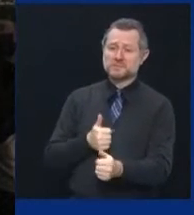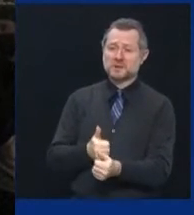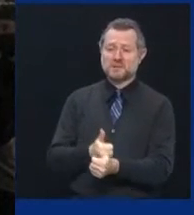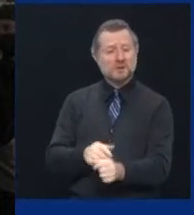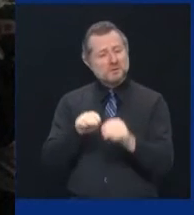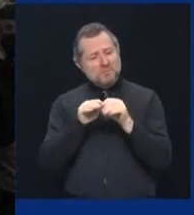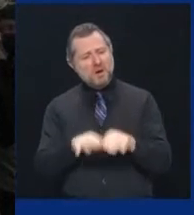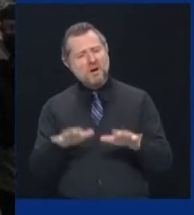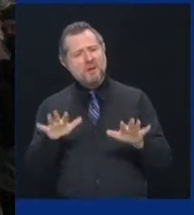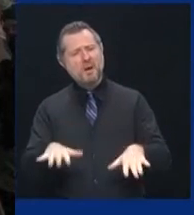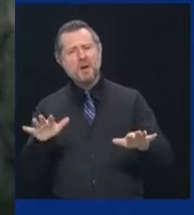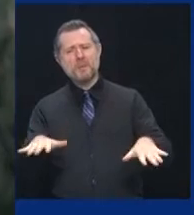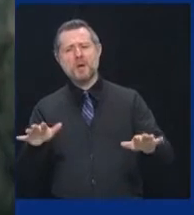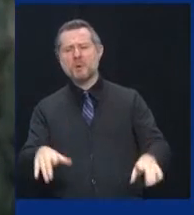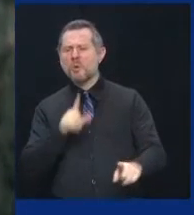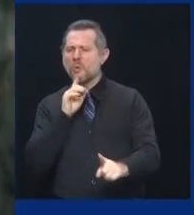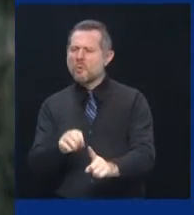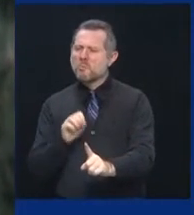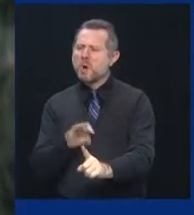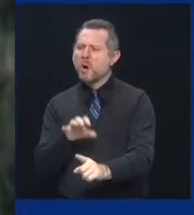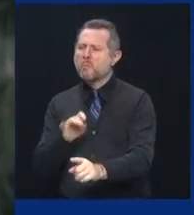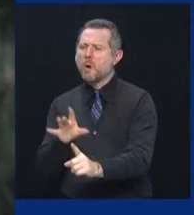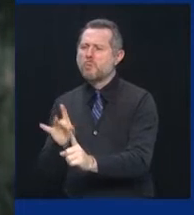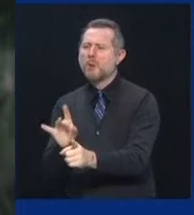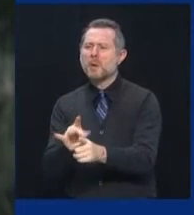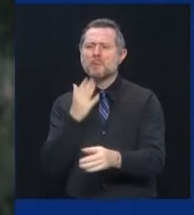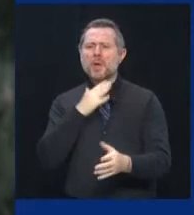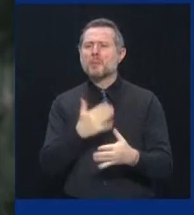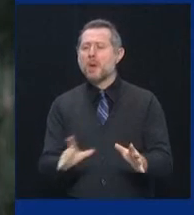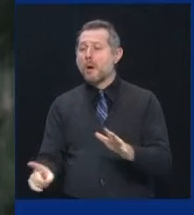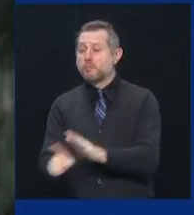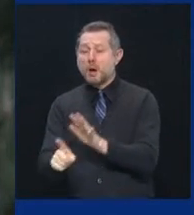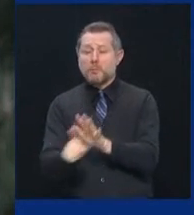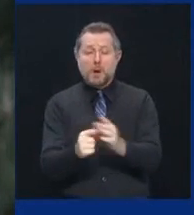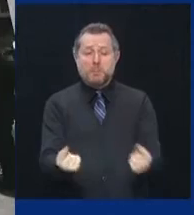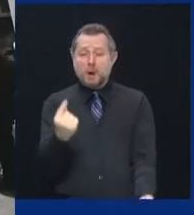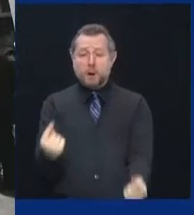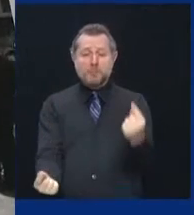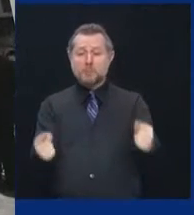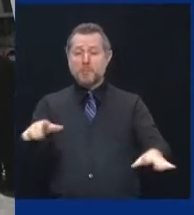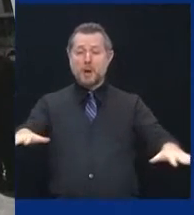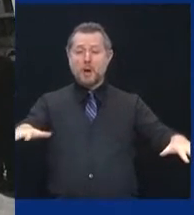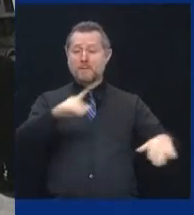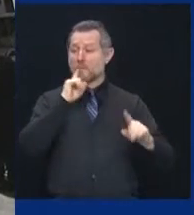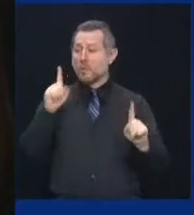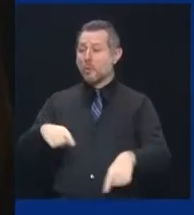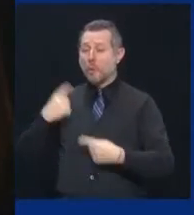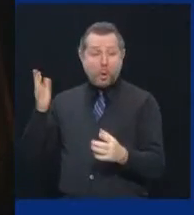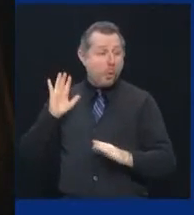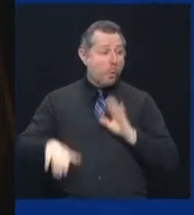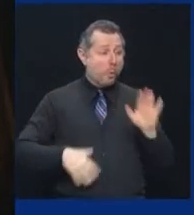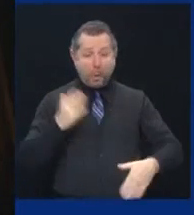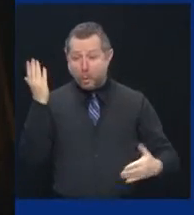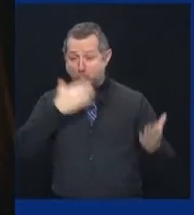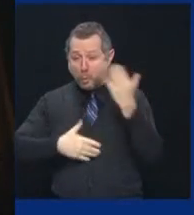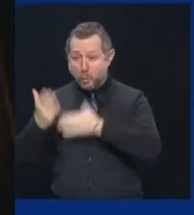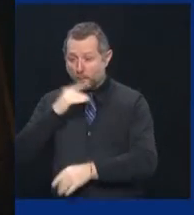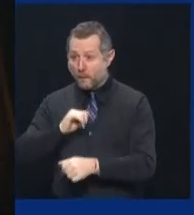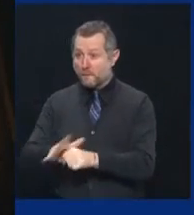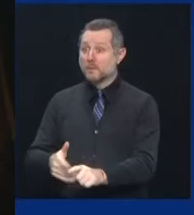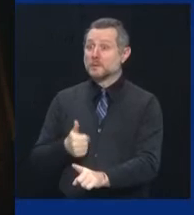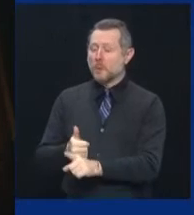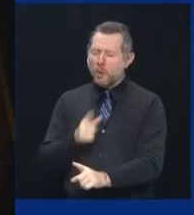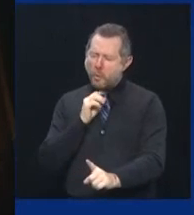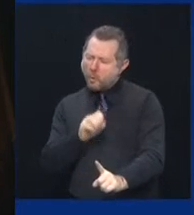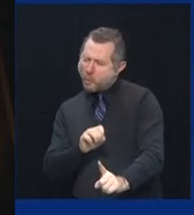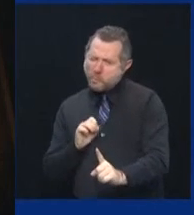America, and the ugliness that lurked below the surface was exposed and became visible for all to see. The racial divisions,